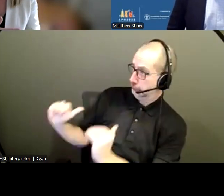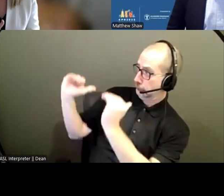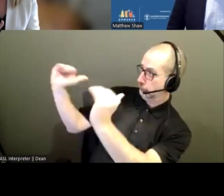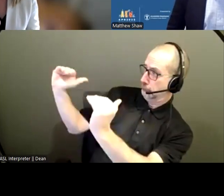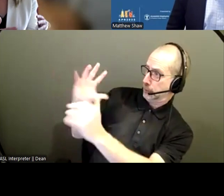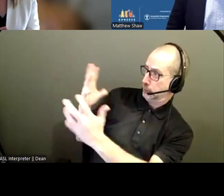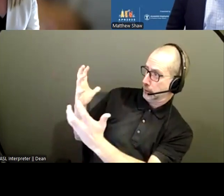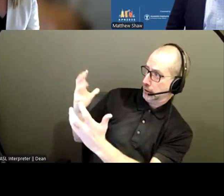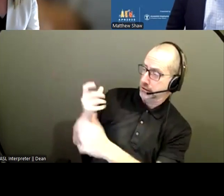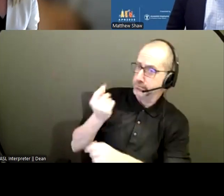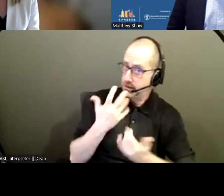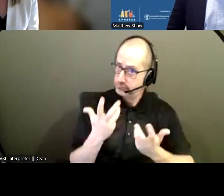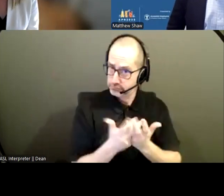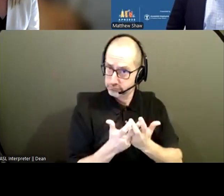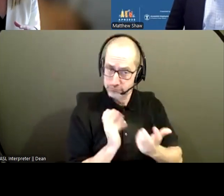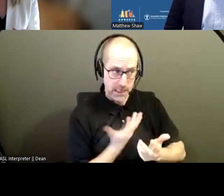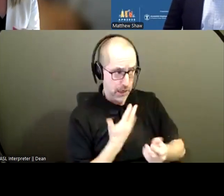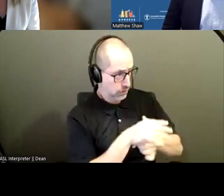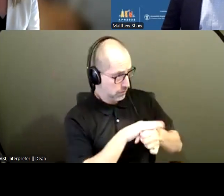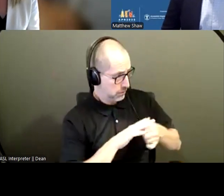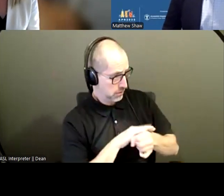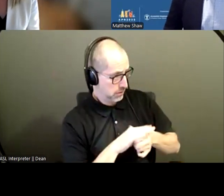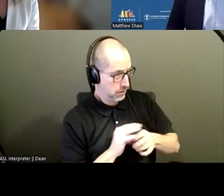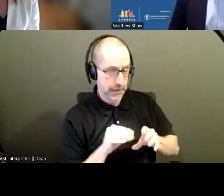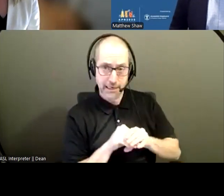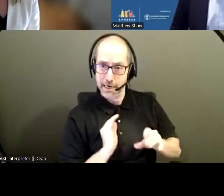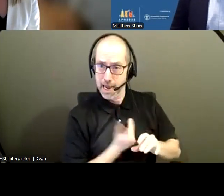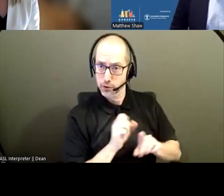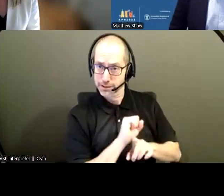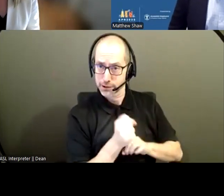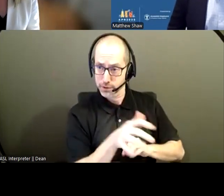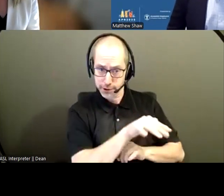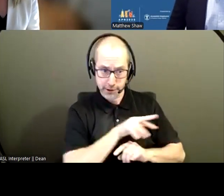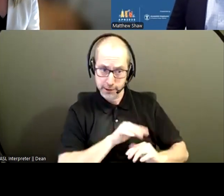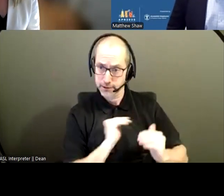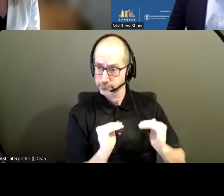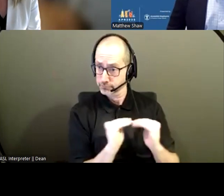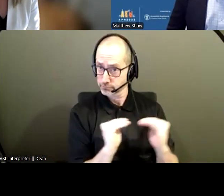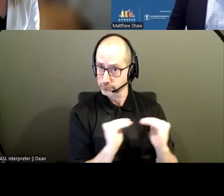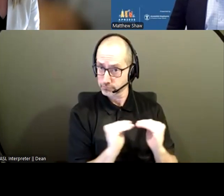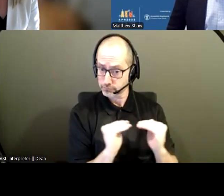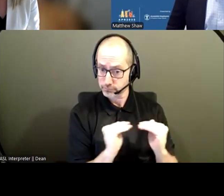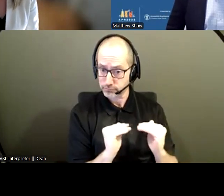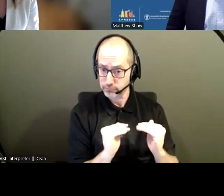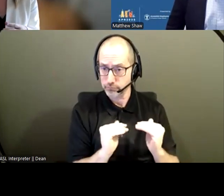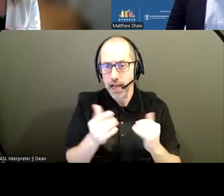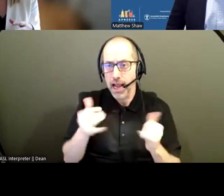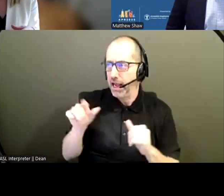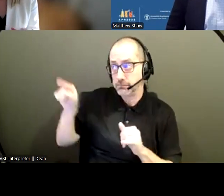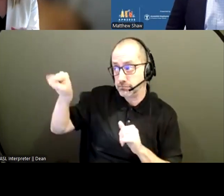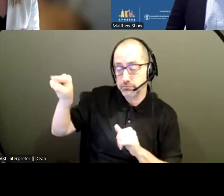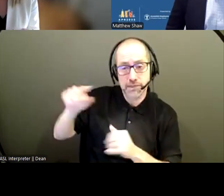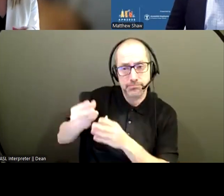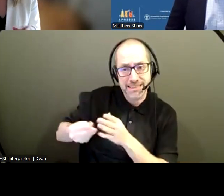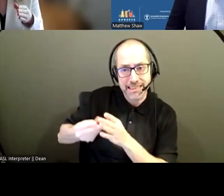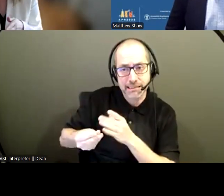they're asking on a global scale, is this relevant in our context? And also going, what is this missing? Because sometimes you look